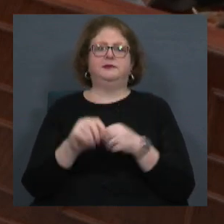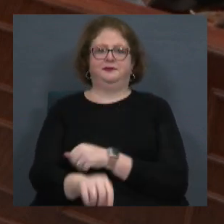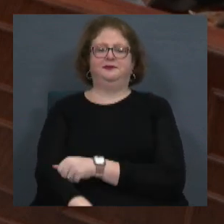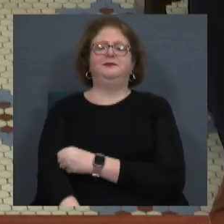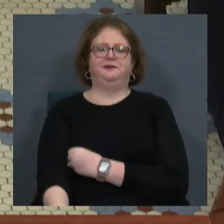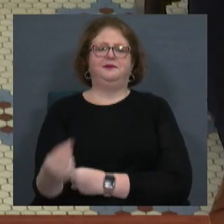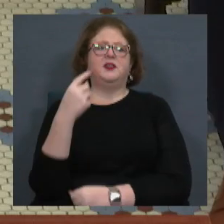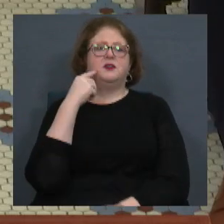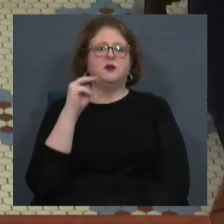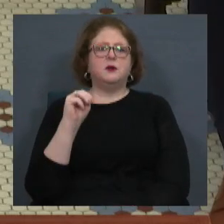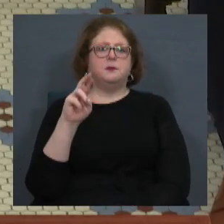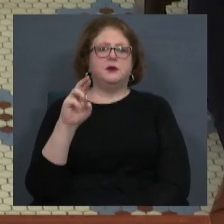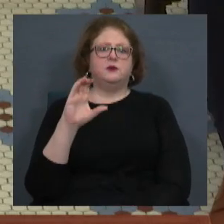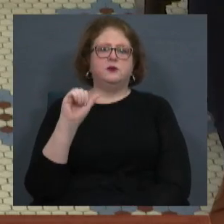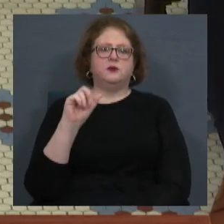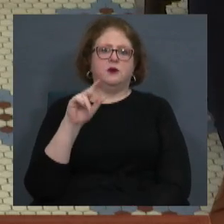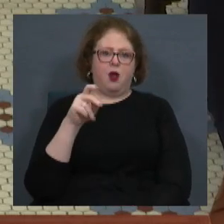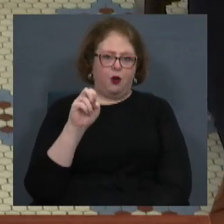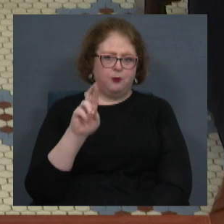well.